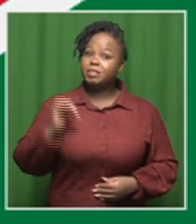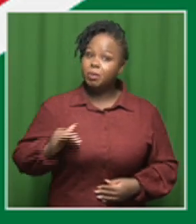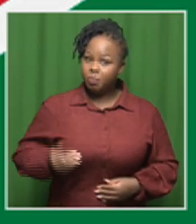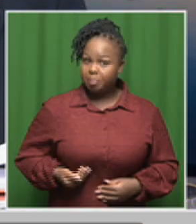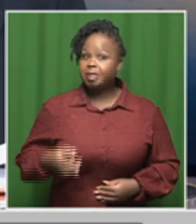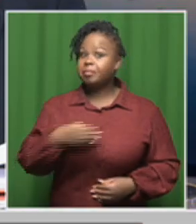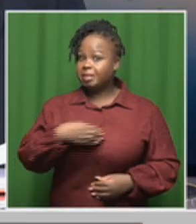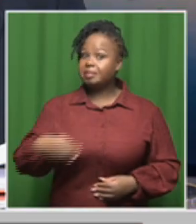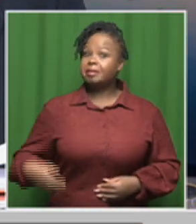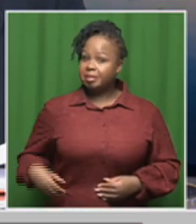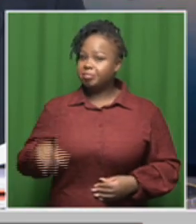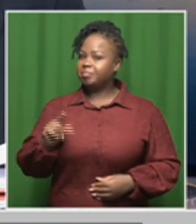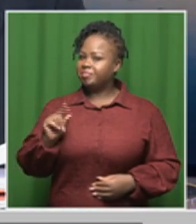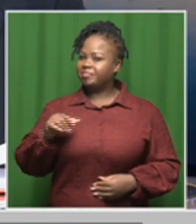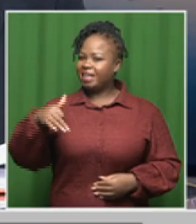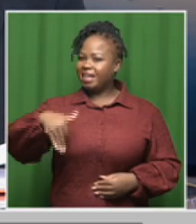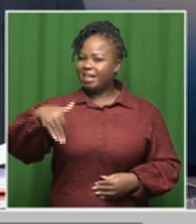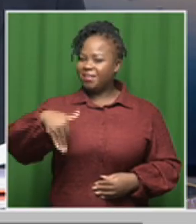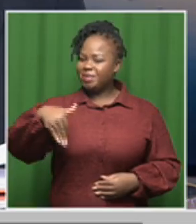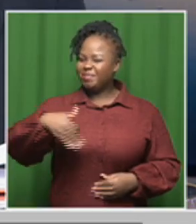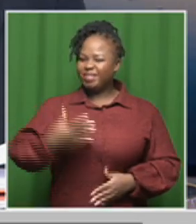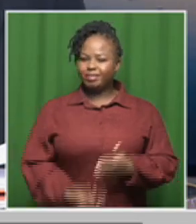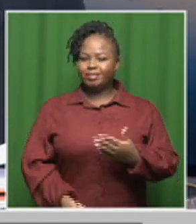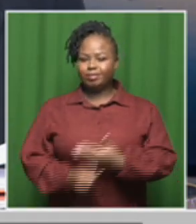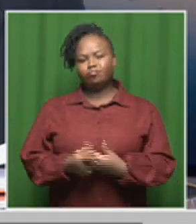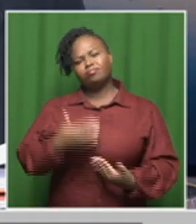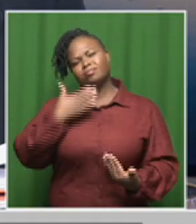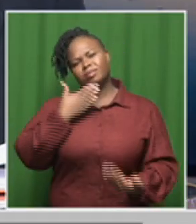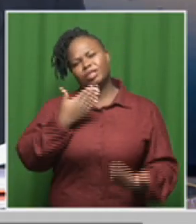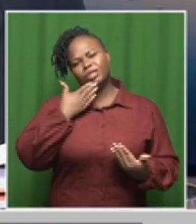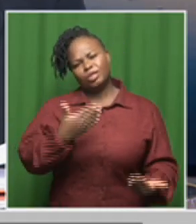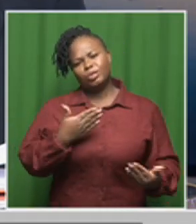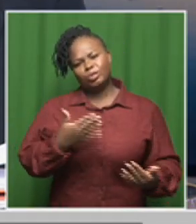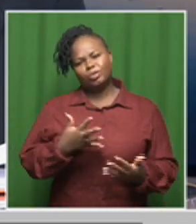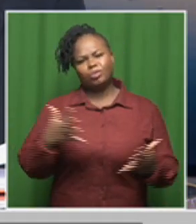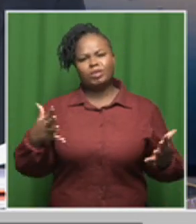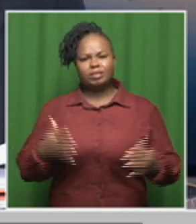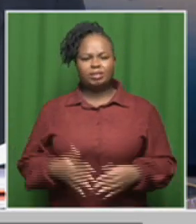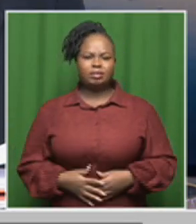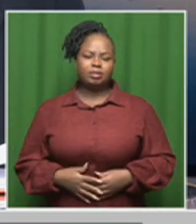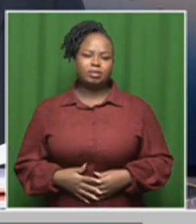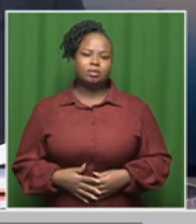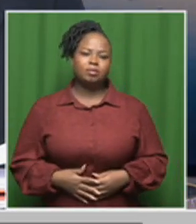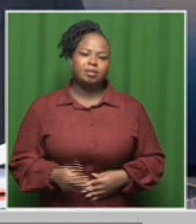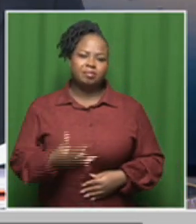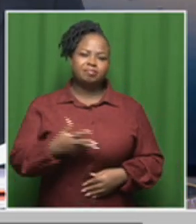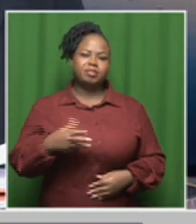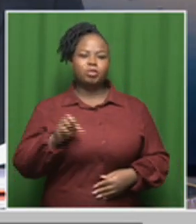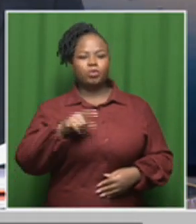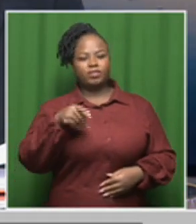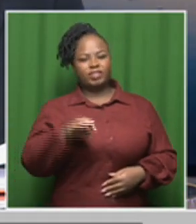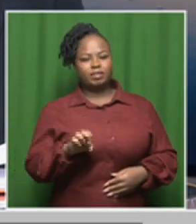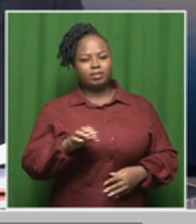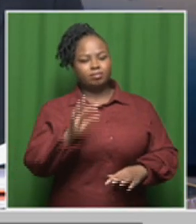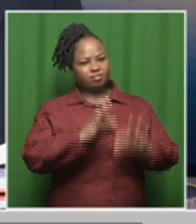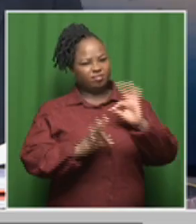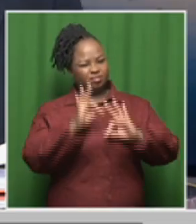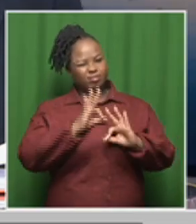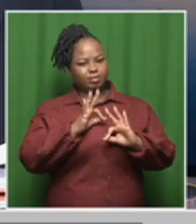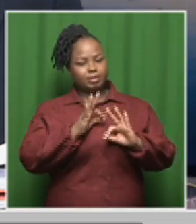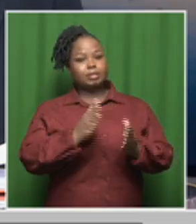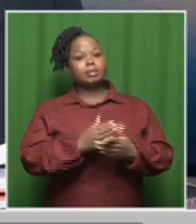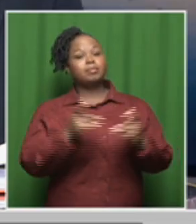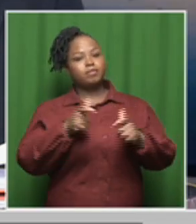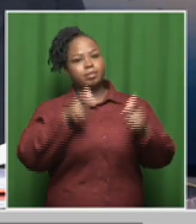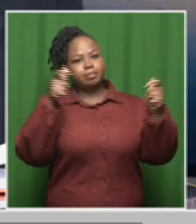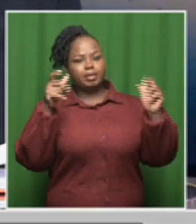we could see coming into Namibia, if that does in fact happen. Thank you. Thank you so much, Sophie, coming in and talking to us about some of the